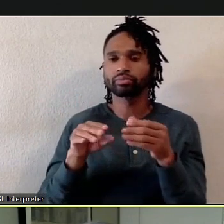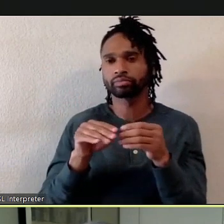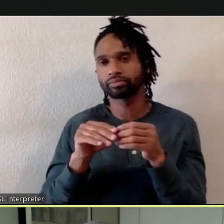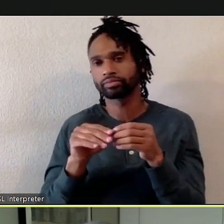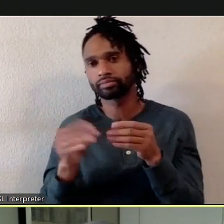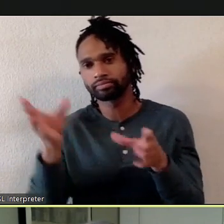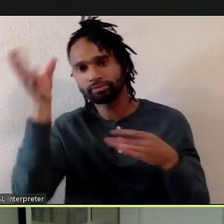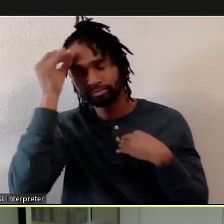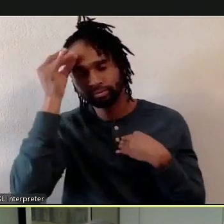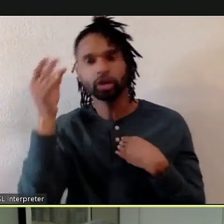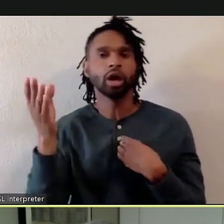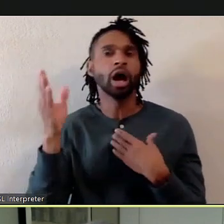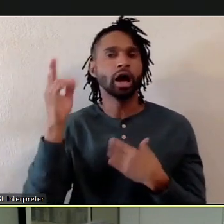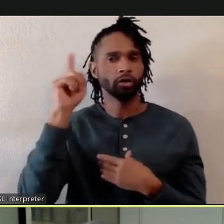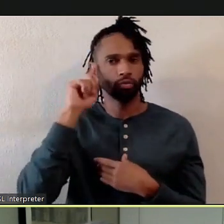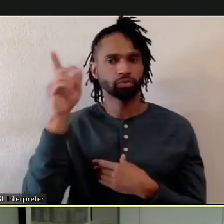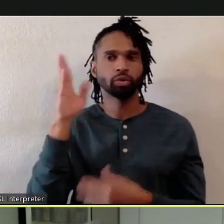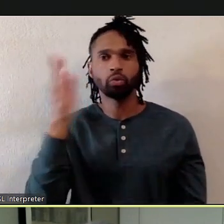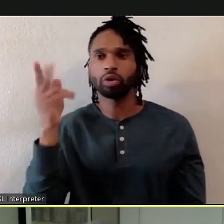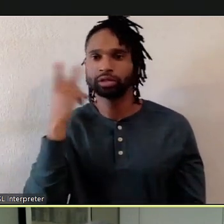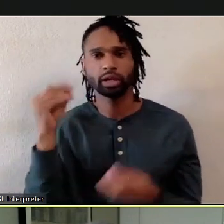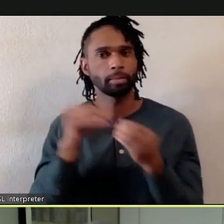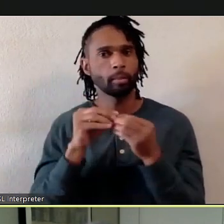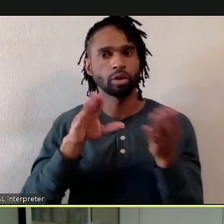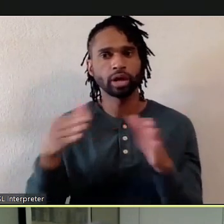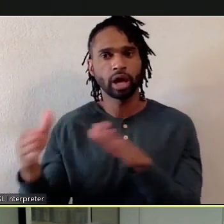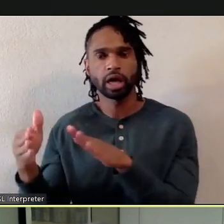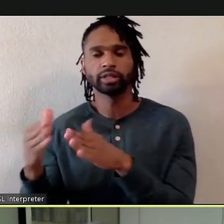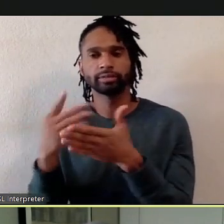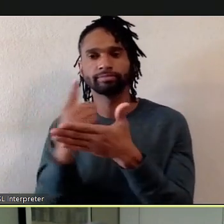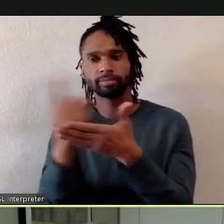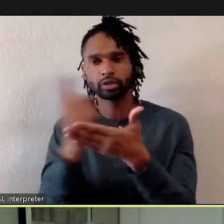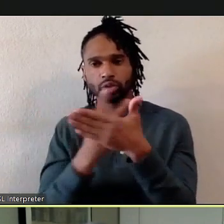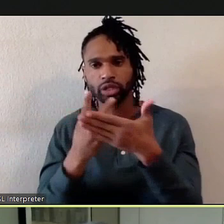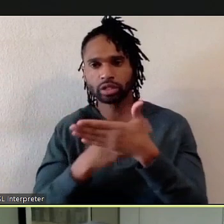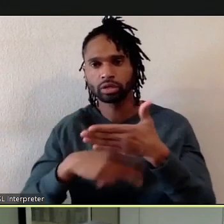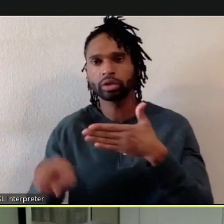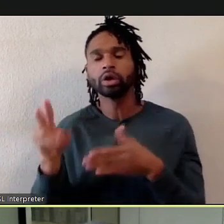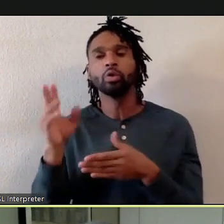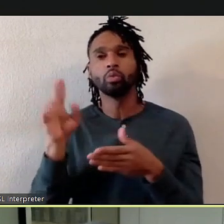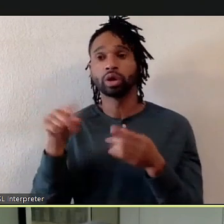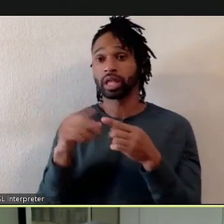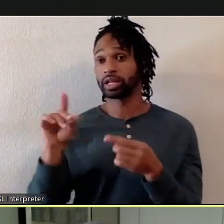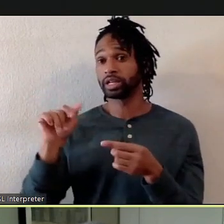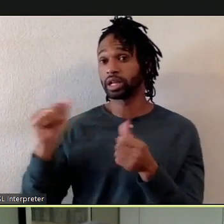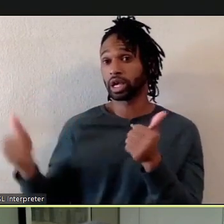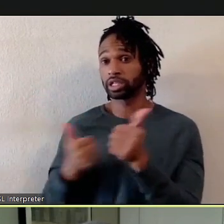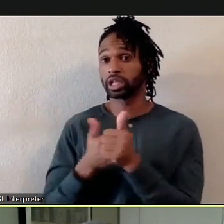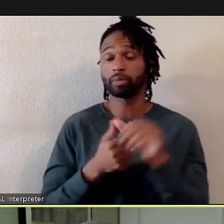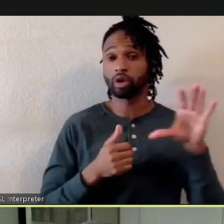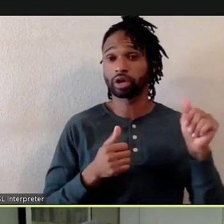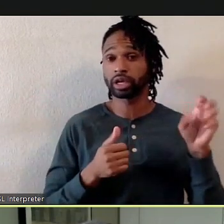deaths over the next couple of weeks as some of that data catches up with our case data.